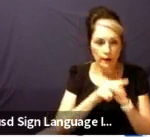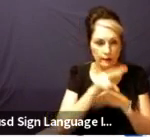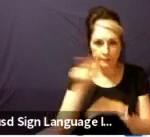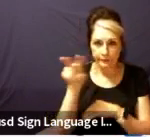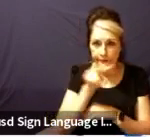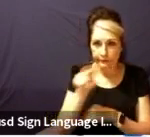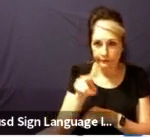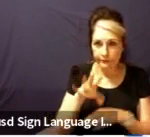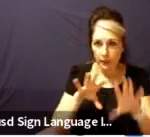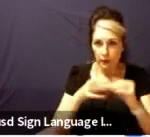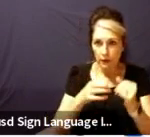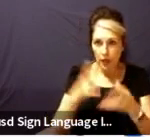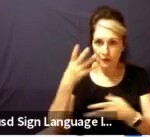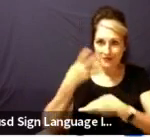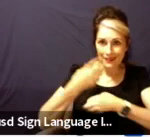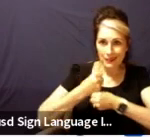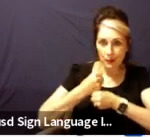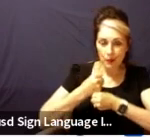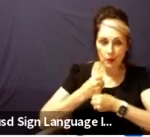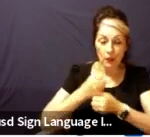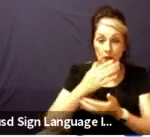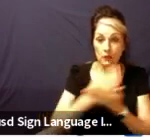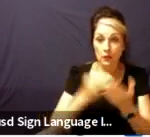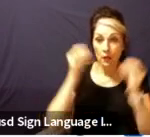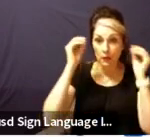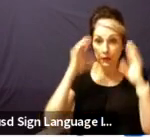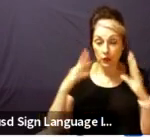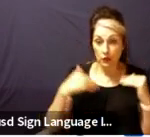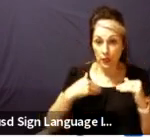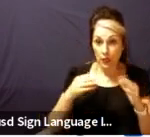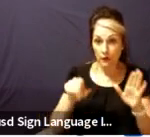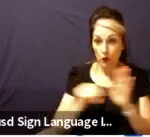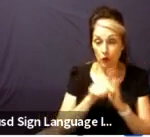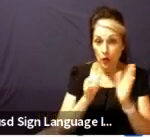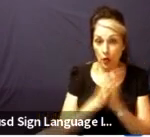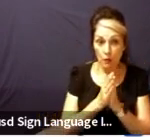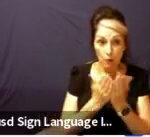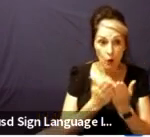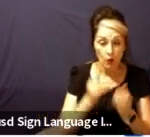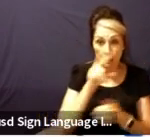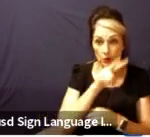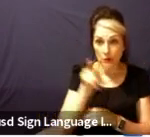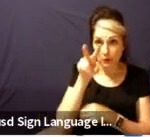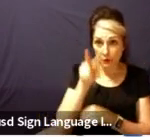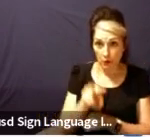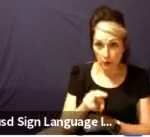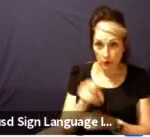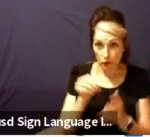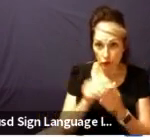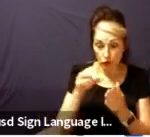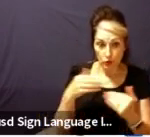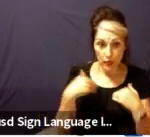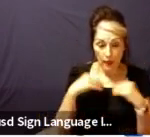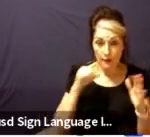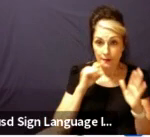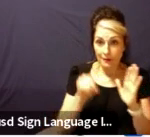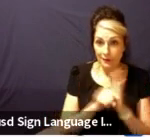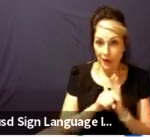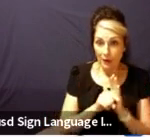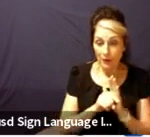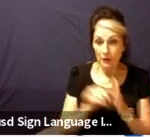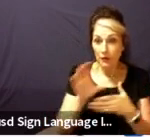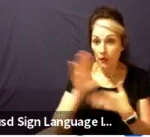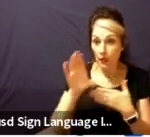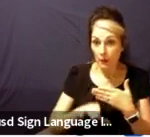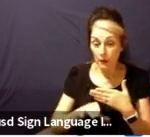class summary, some teachers here have grade books and the student has some assignments that they have